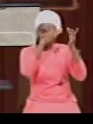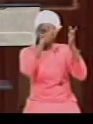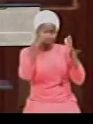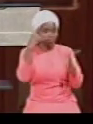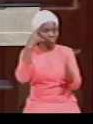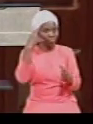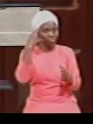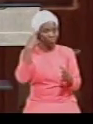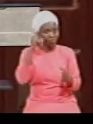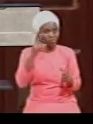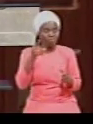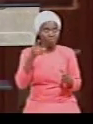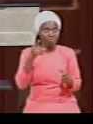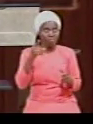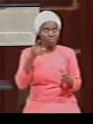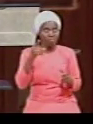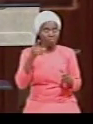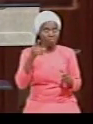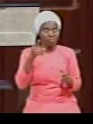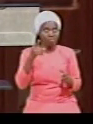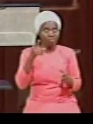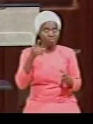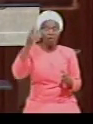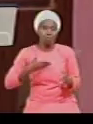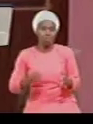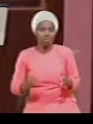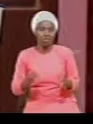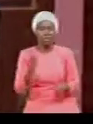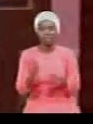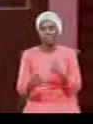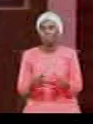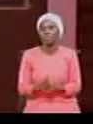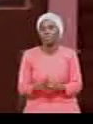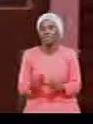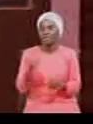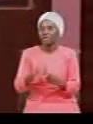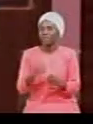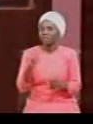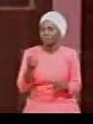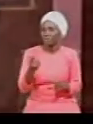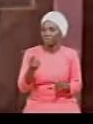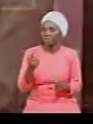for God's willing people. Come to 1 Peter